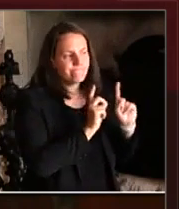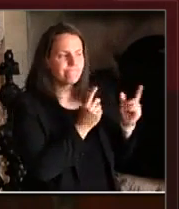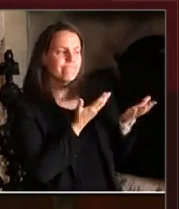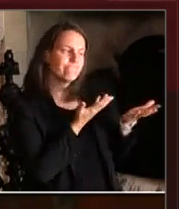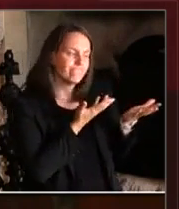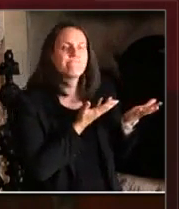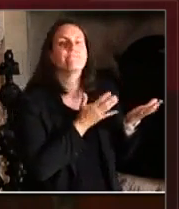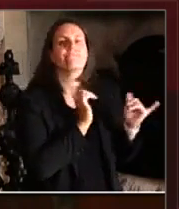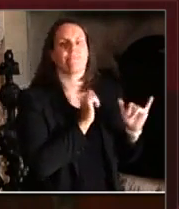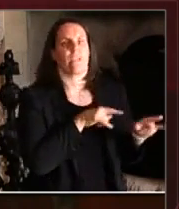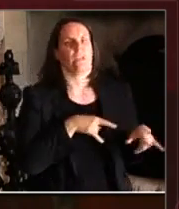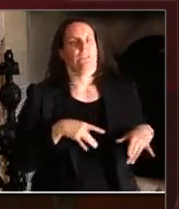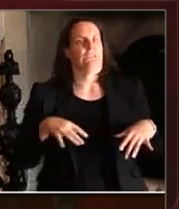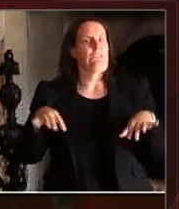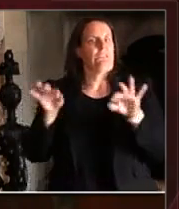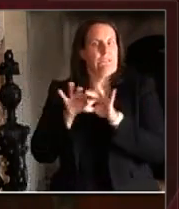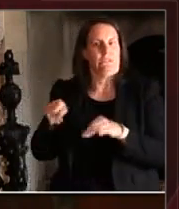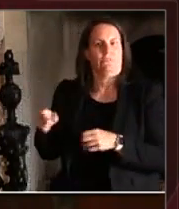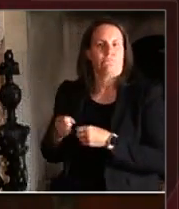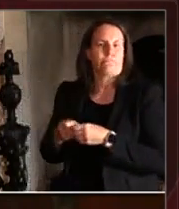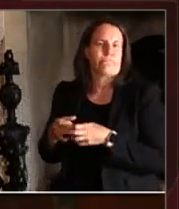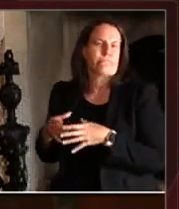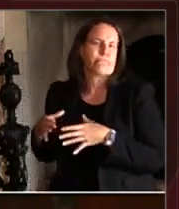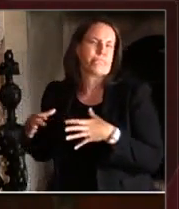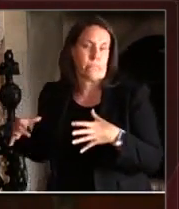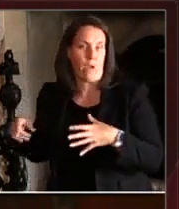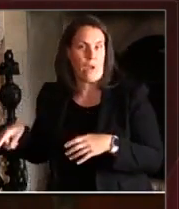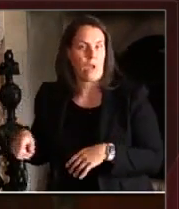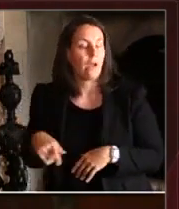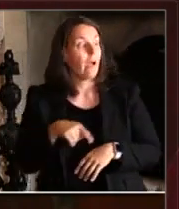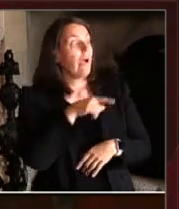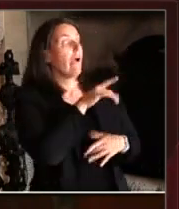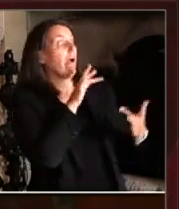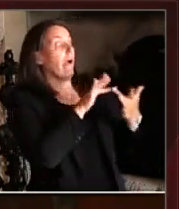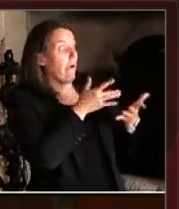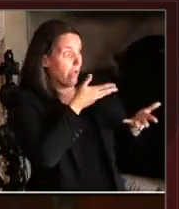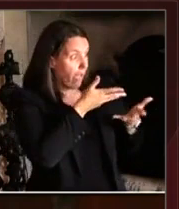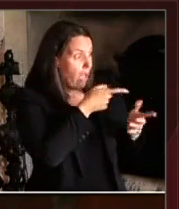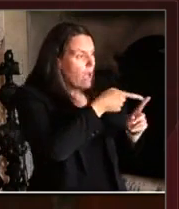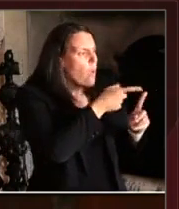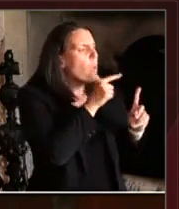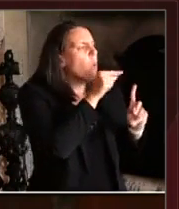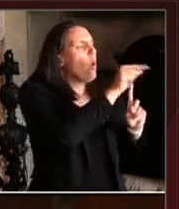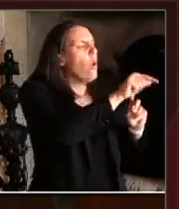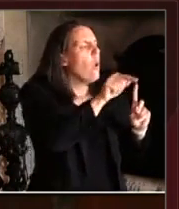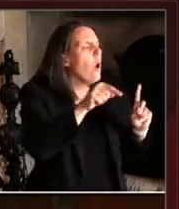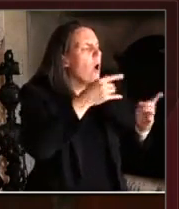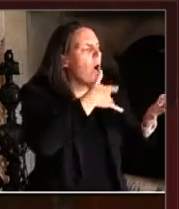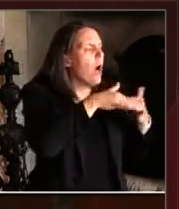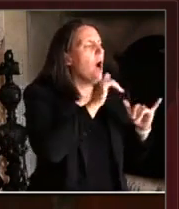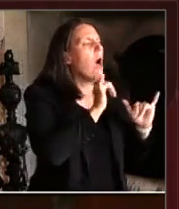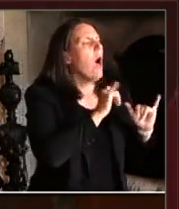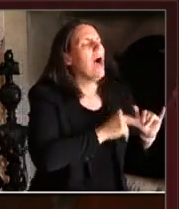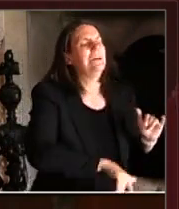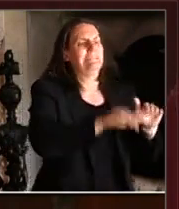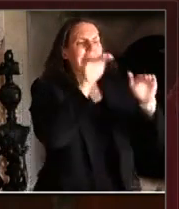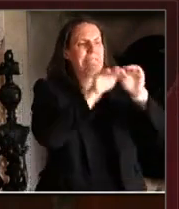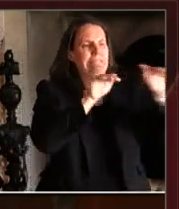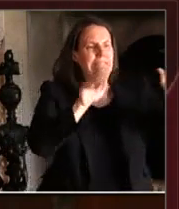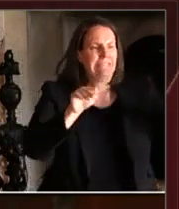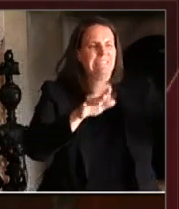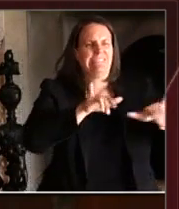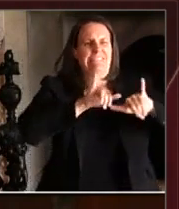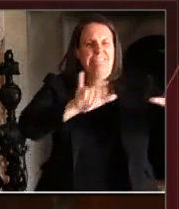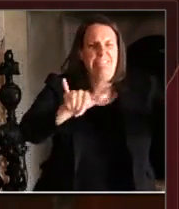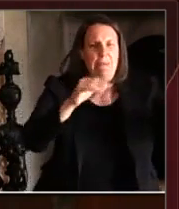help protect folks who might have been exposed to COVID-19 and minimize the spread of the virus. We